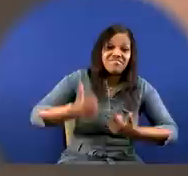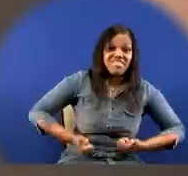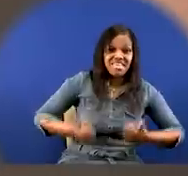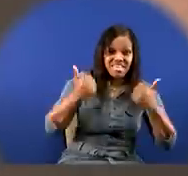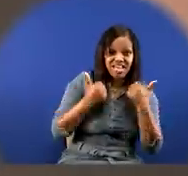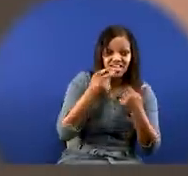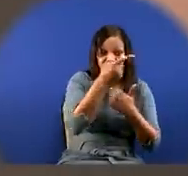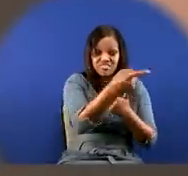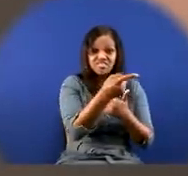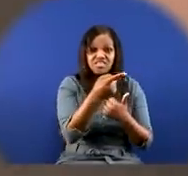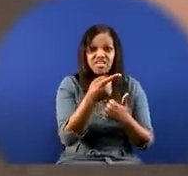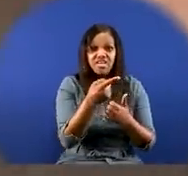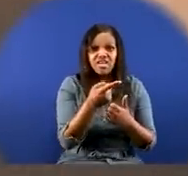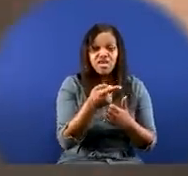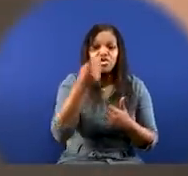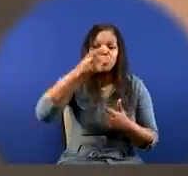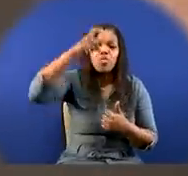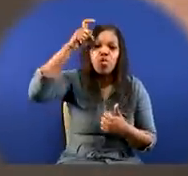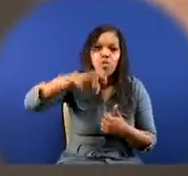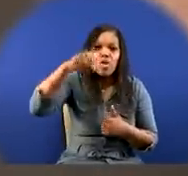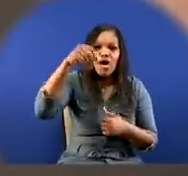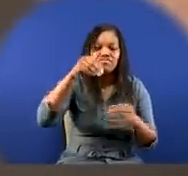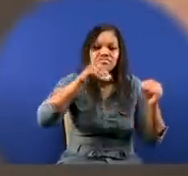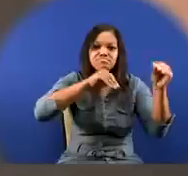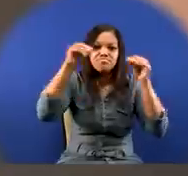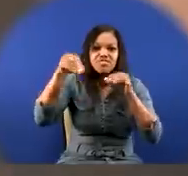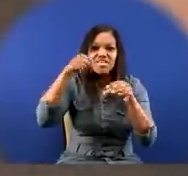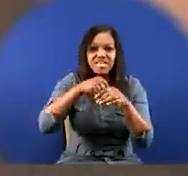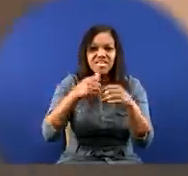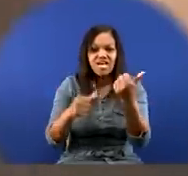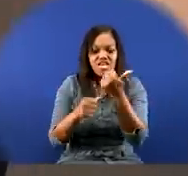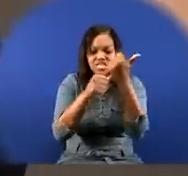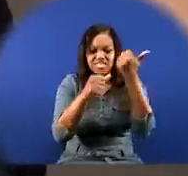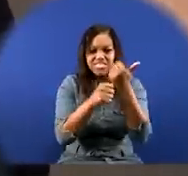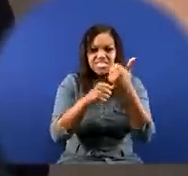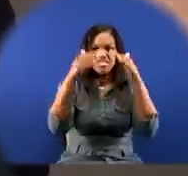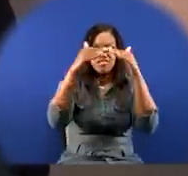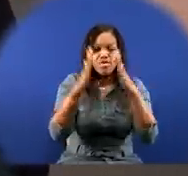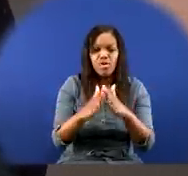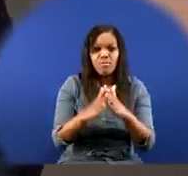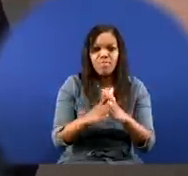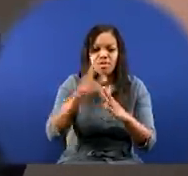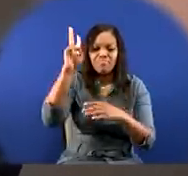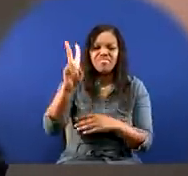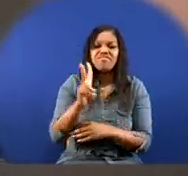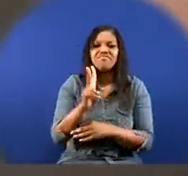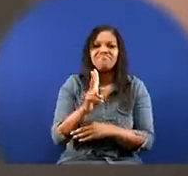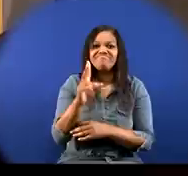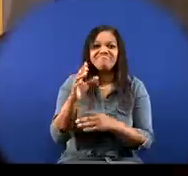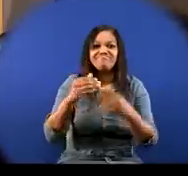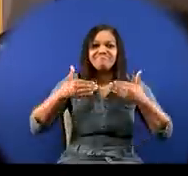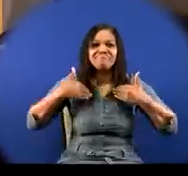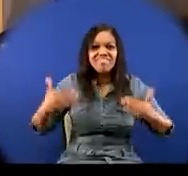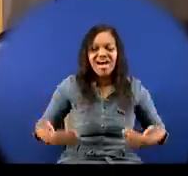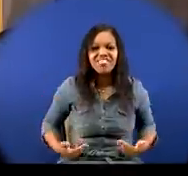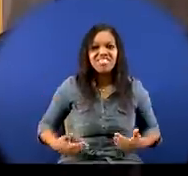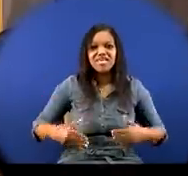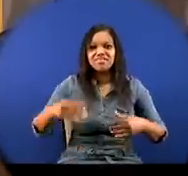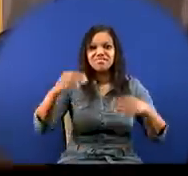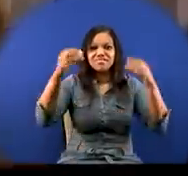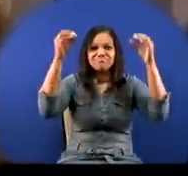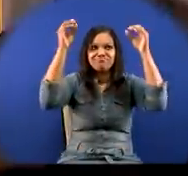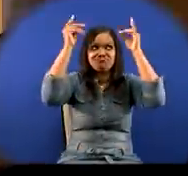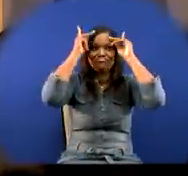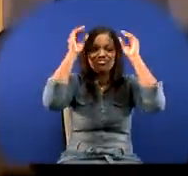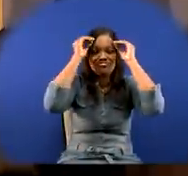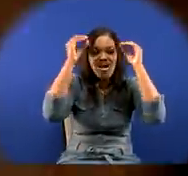lives, you're going to have to put him in a nursing home. He'll be a vegetable the rest of his life. Here I